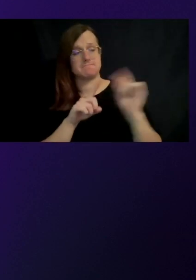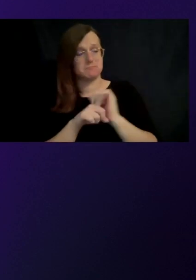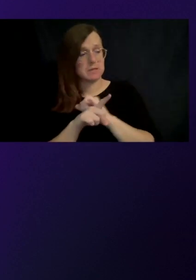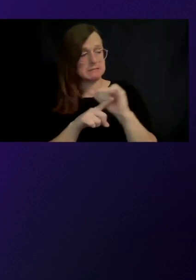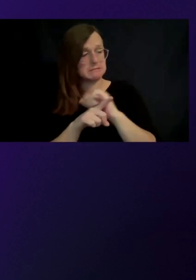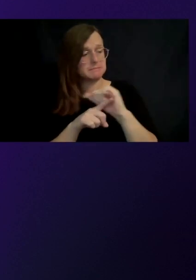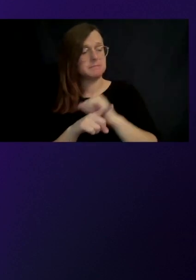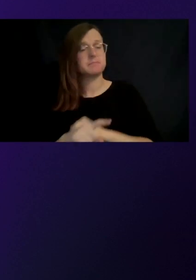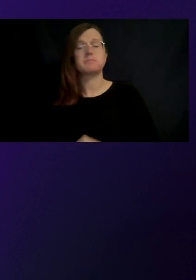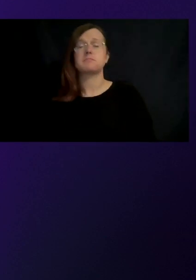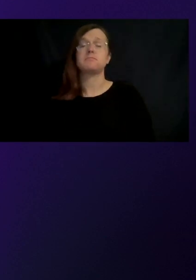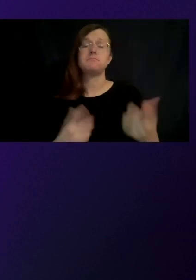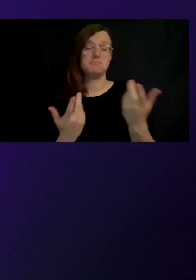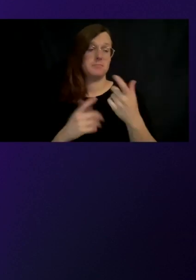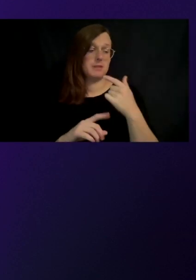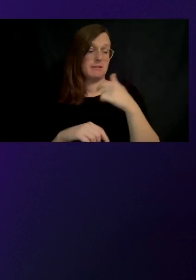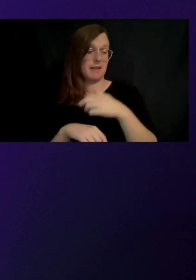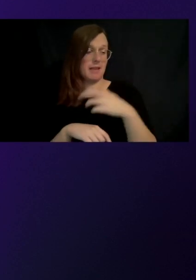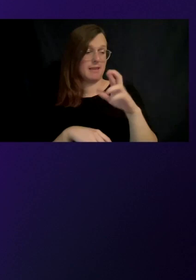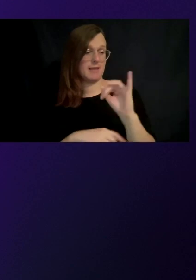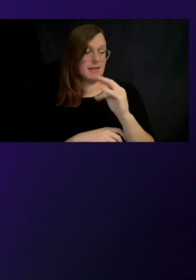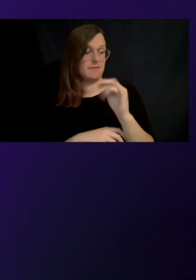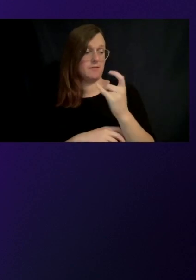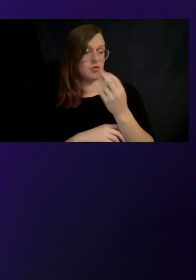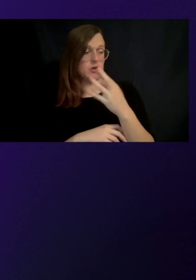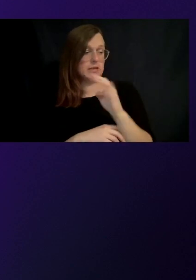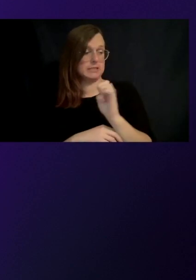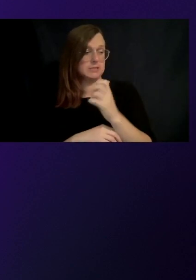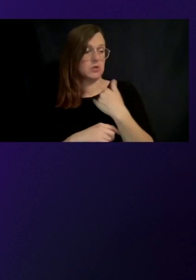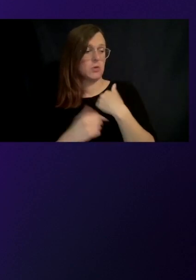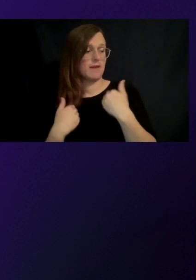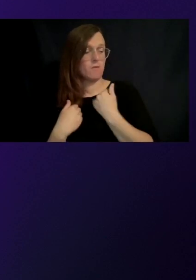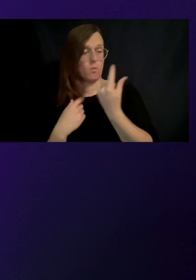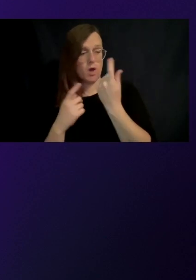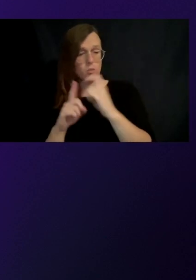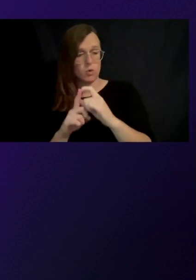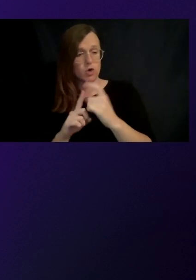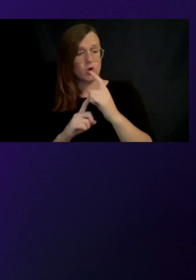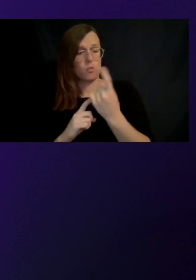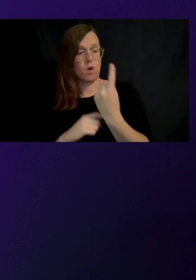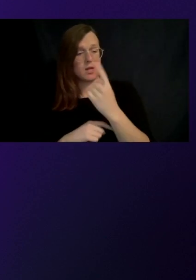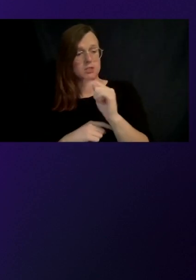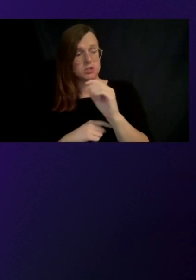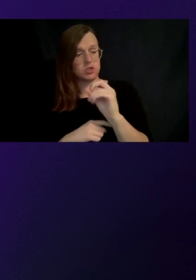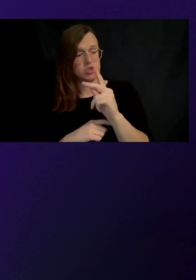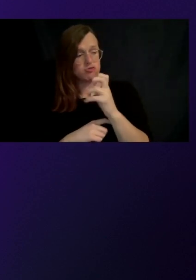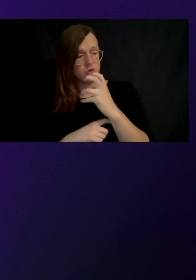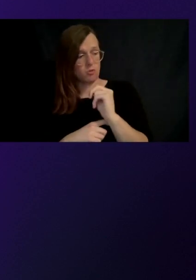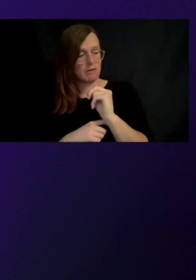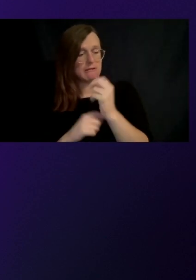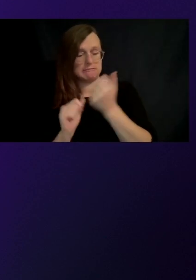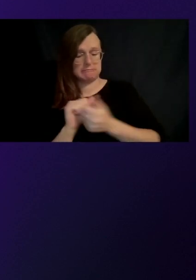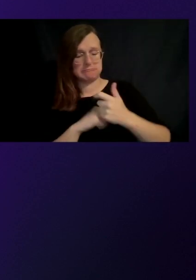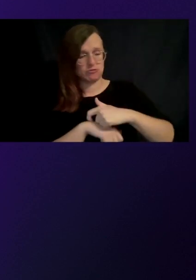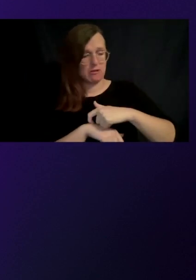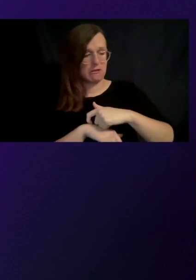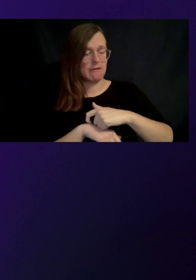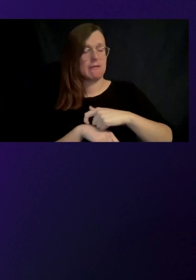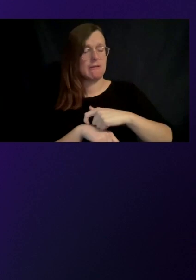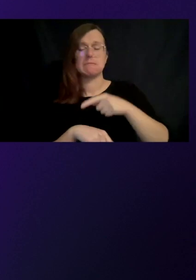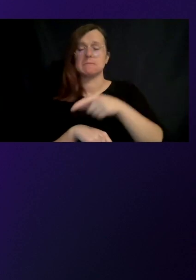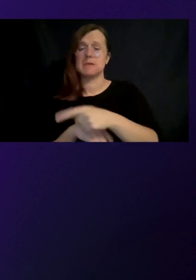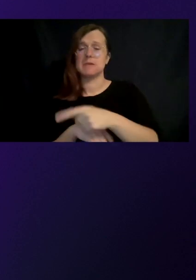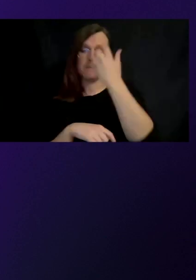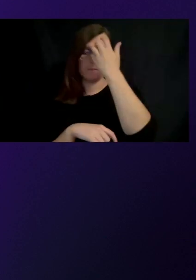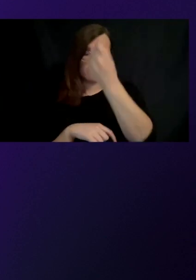in inference, we generate 1 word or token at a time, which actually makes the model memory bound in most cases. And we've actually got several